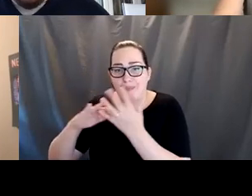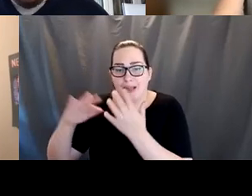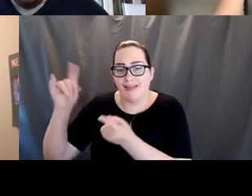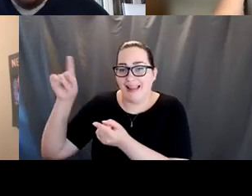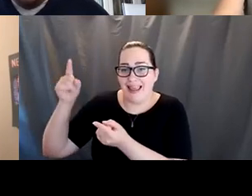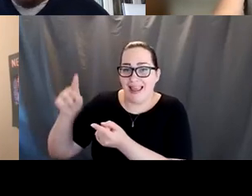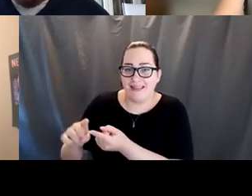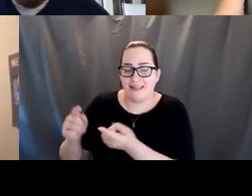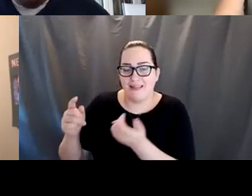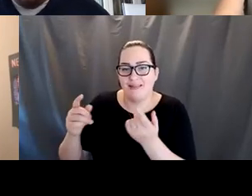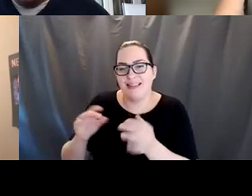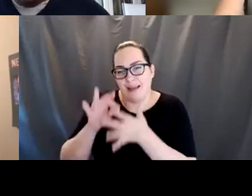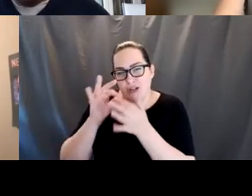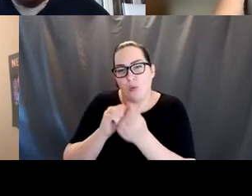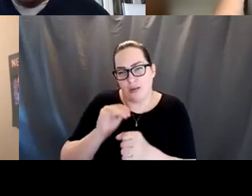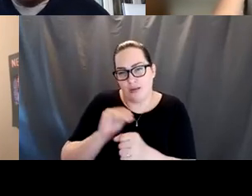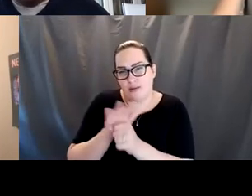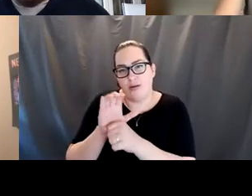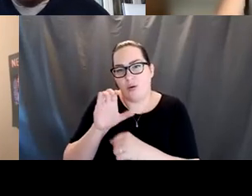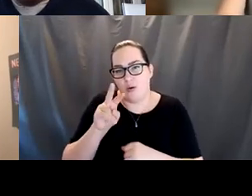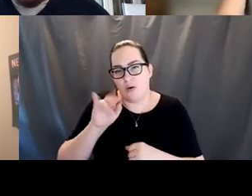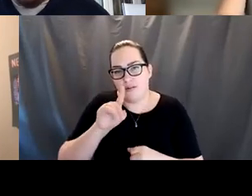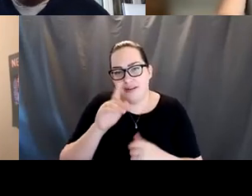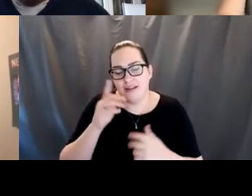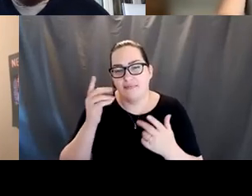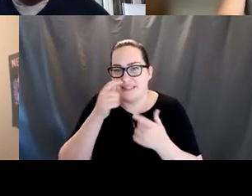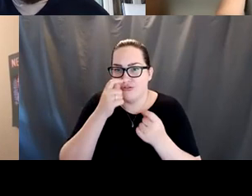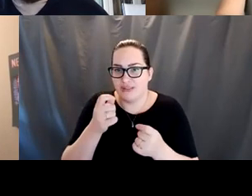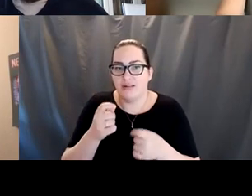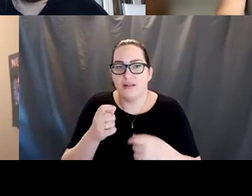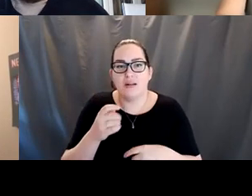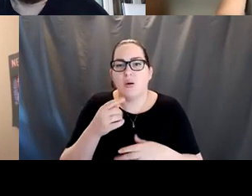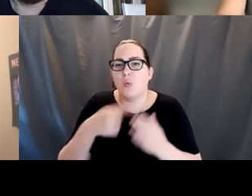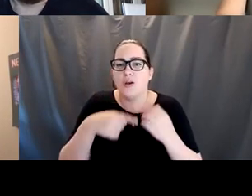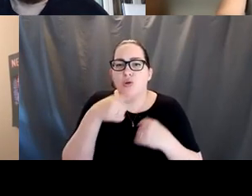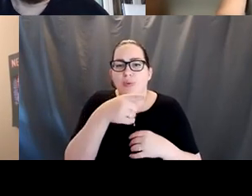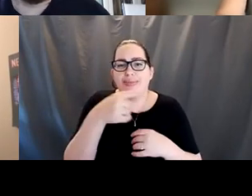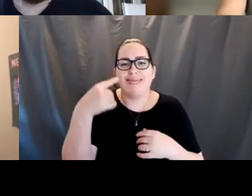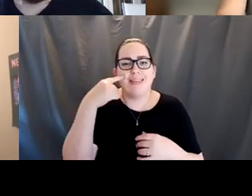wrong. But there's so much punditry that